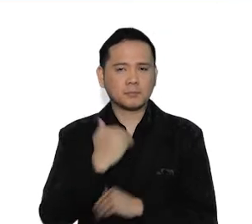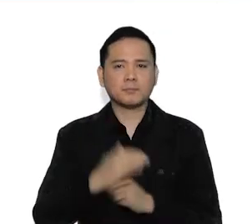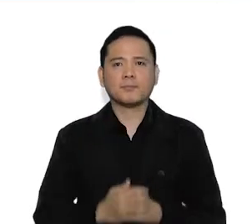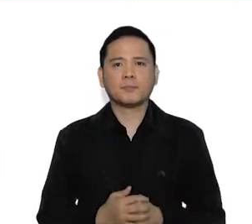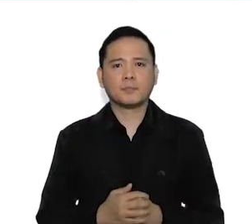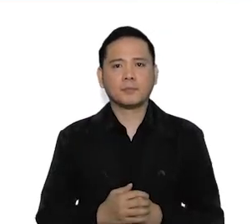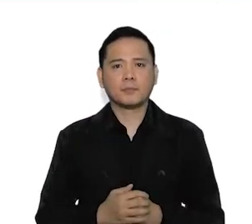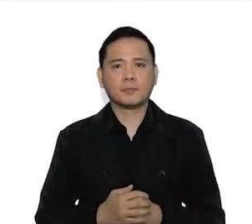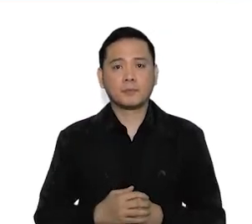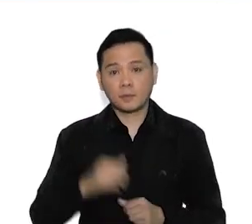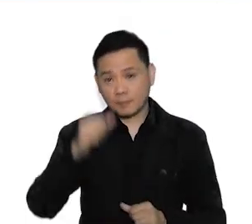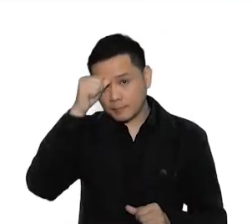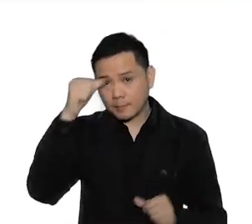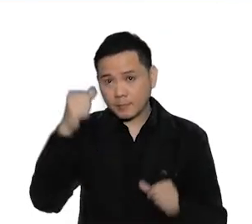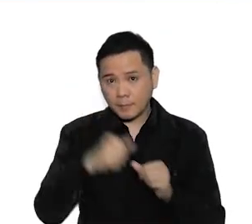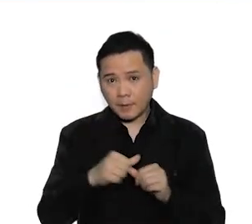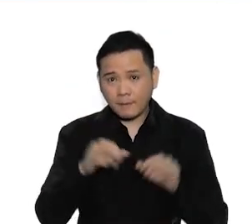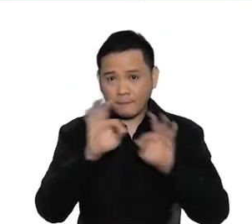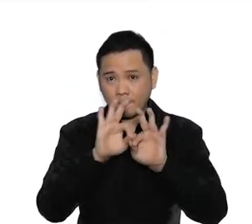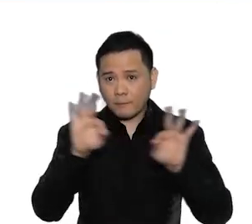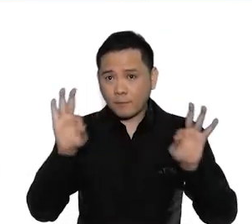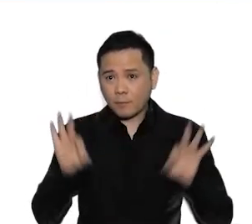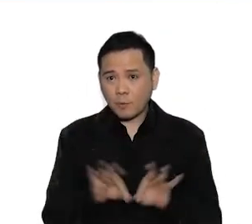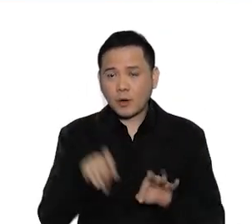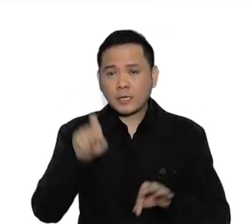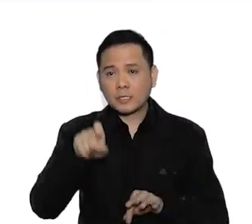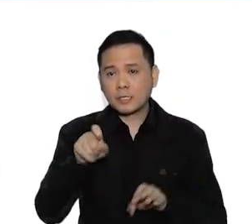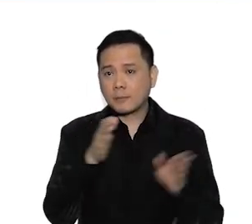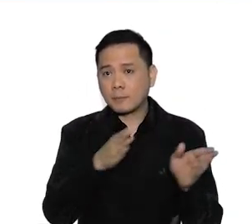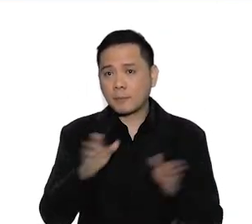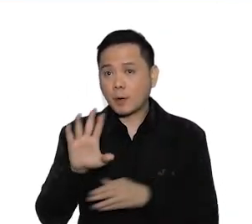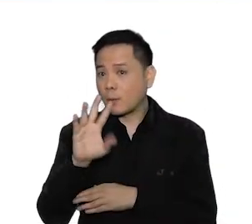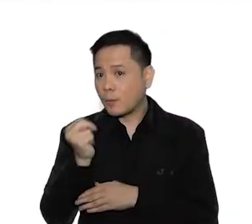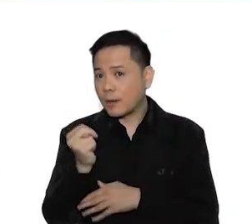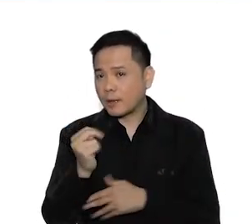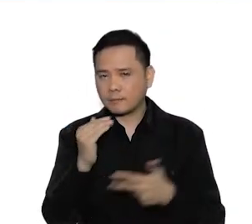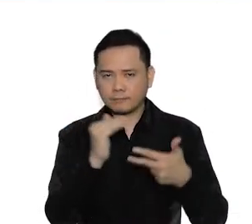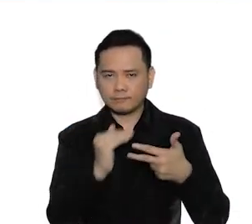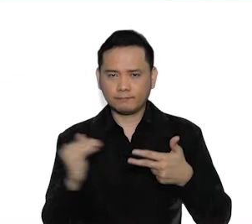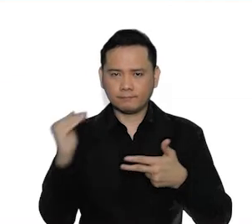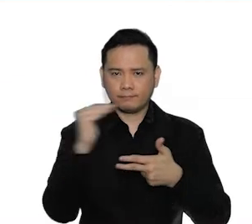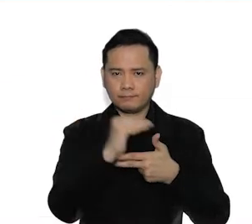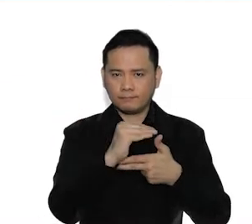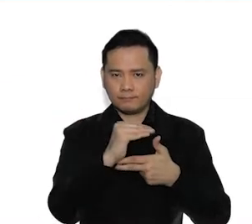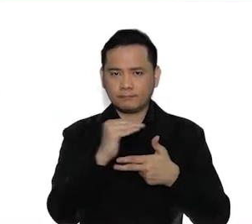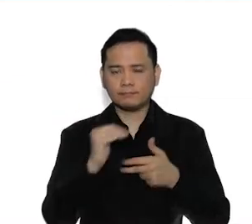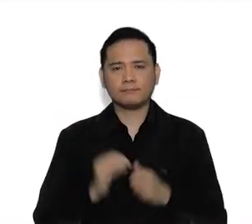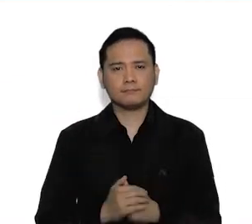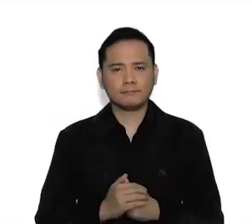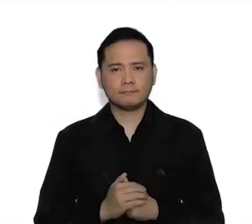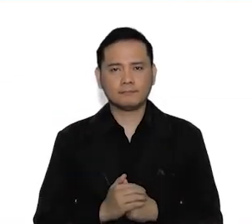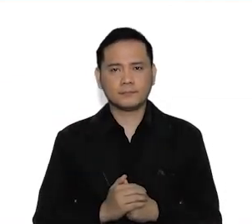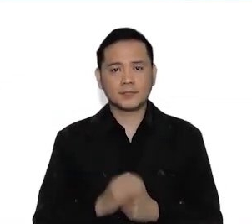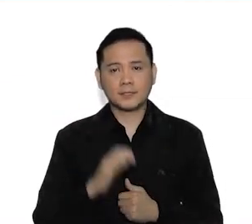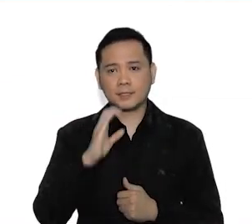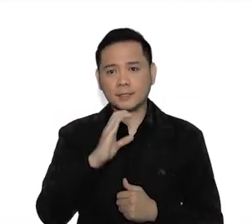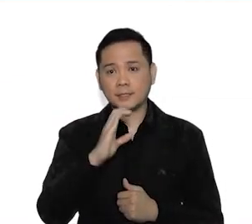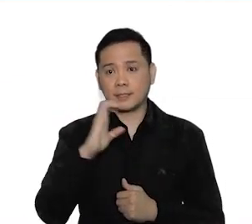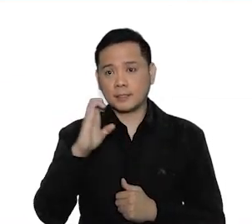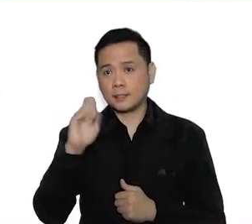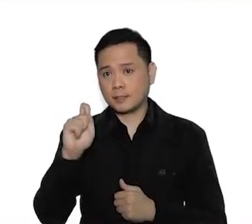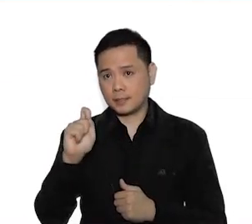CCET tagging. Remember, these forms shall be prepared during the first